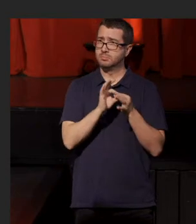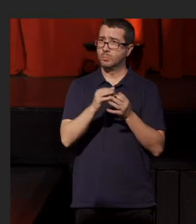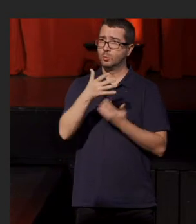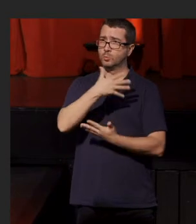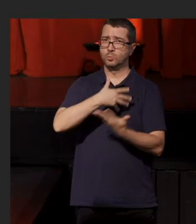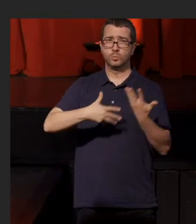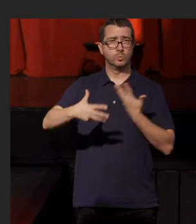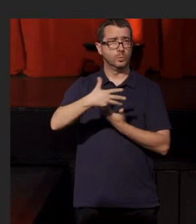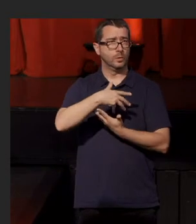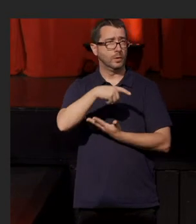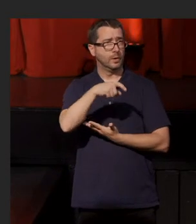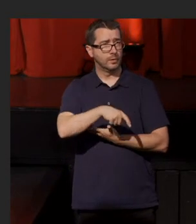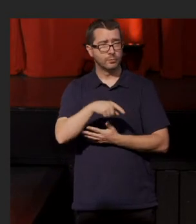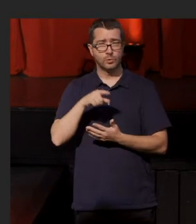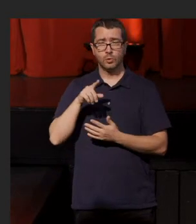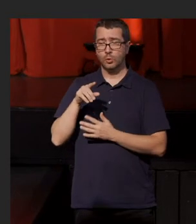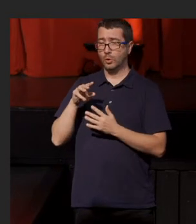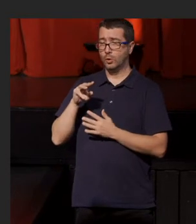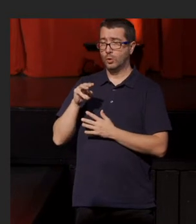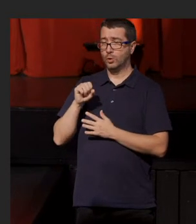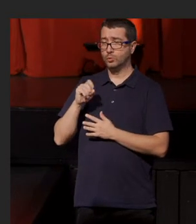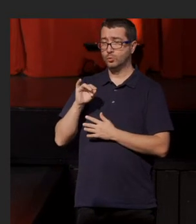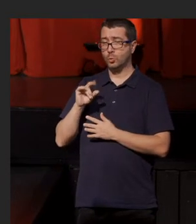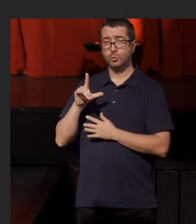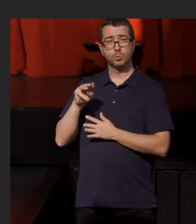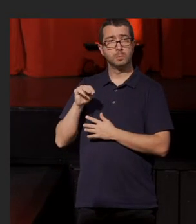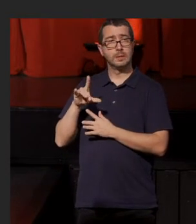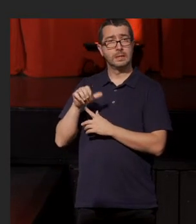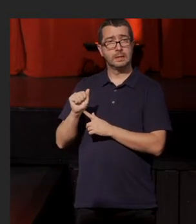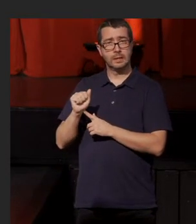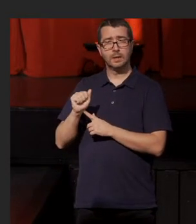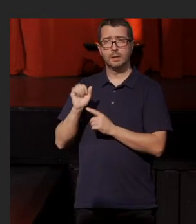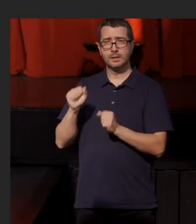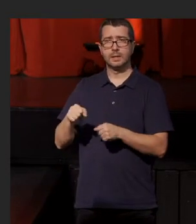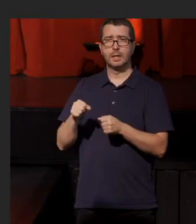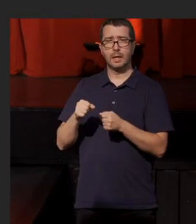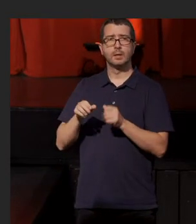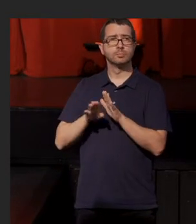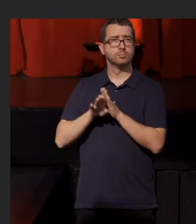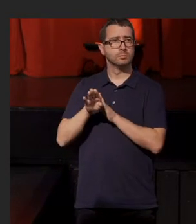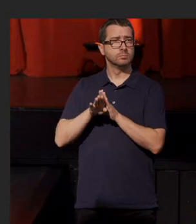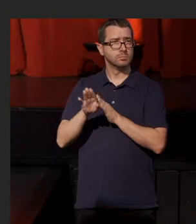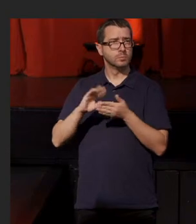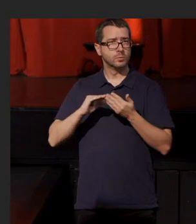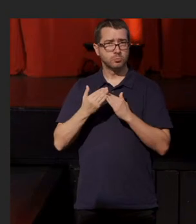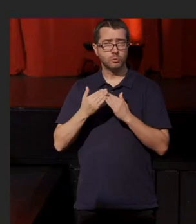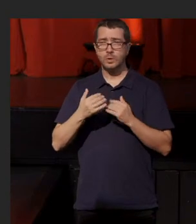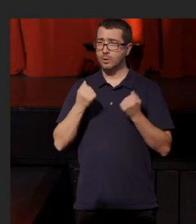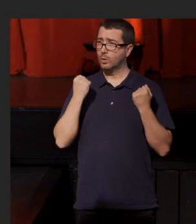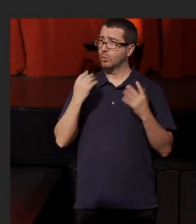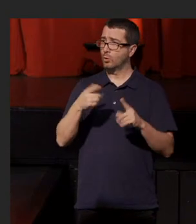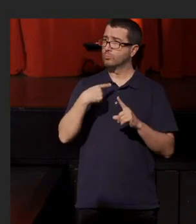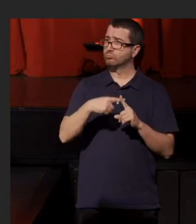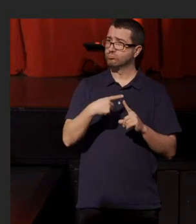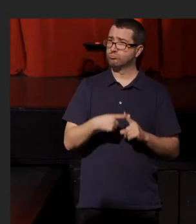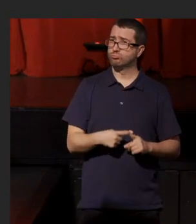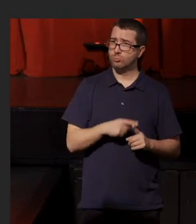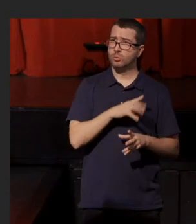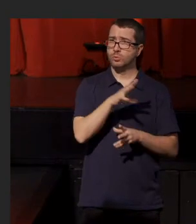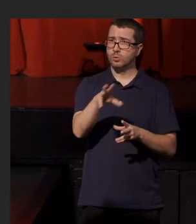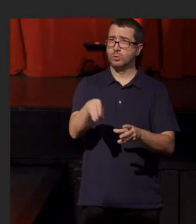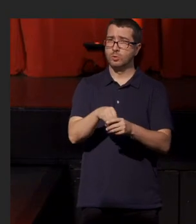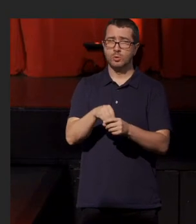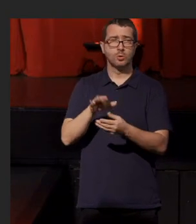us to create community that can be used for a lot of good. And there's a lot of value in it. It's when it turns